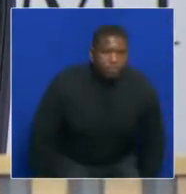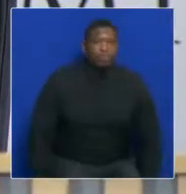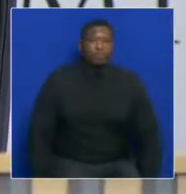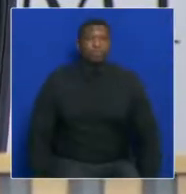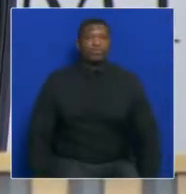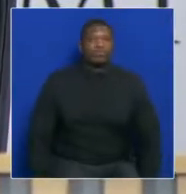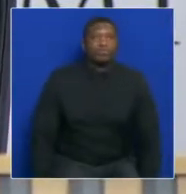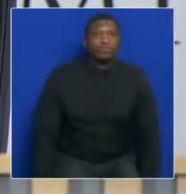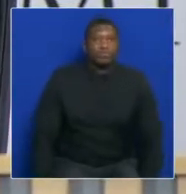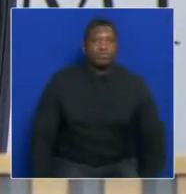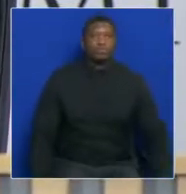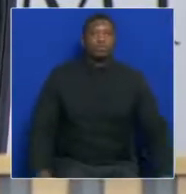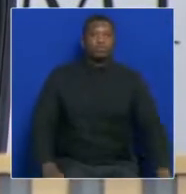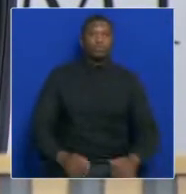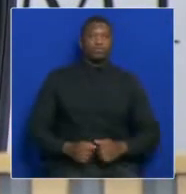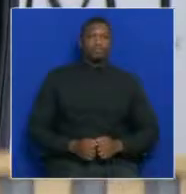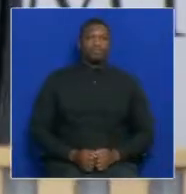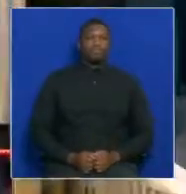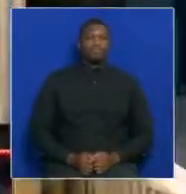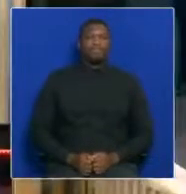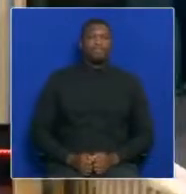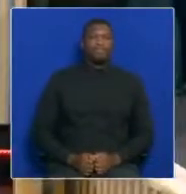silent. Thank you.